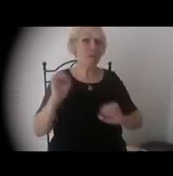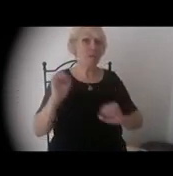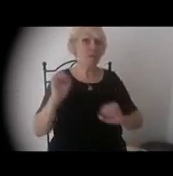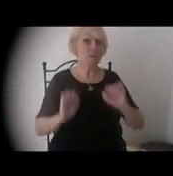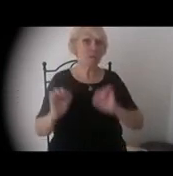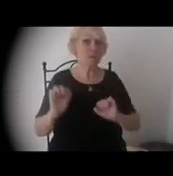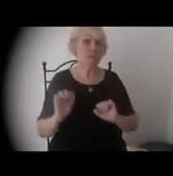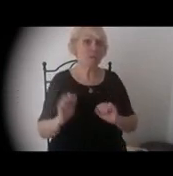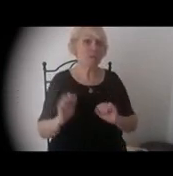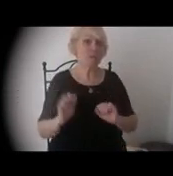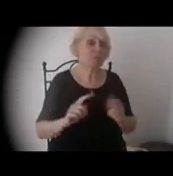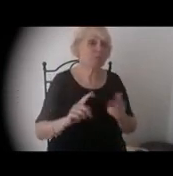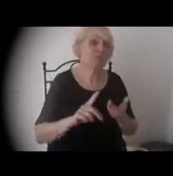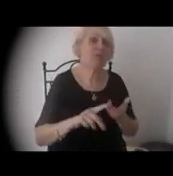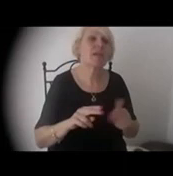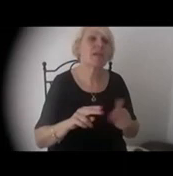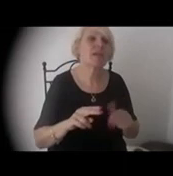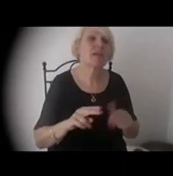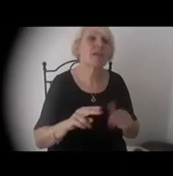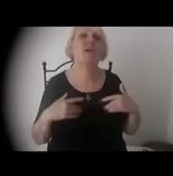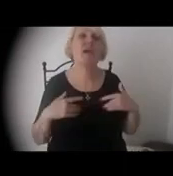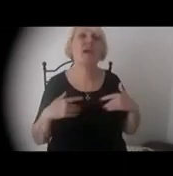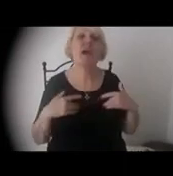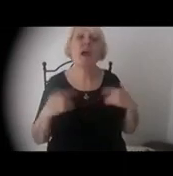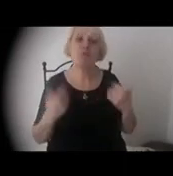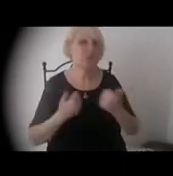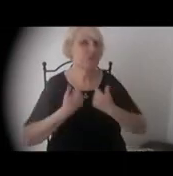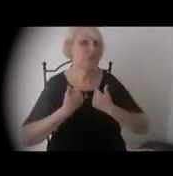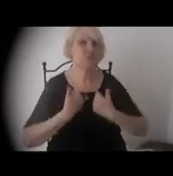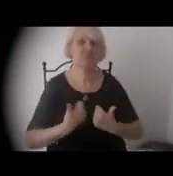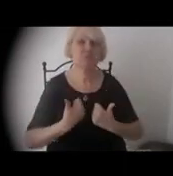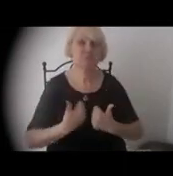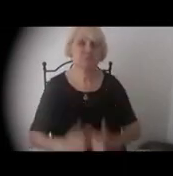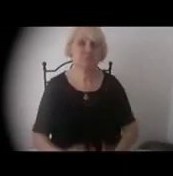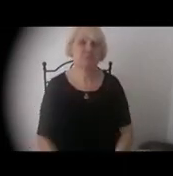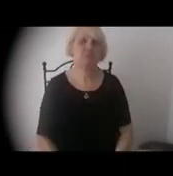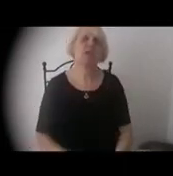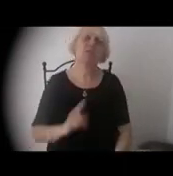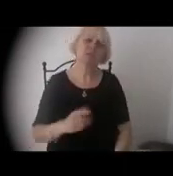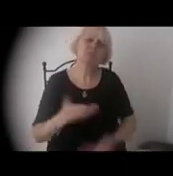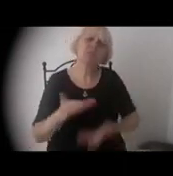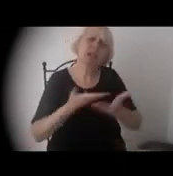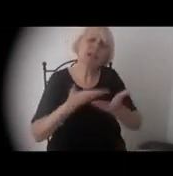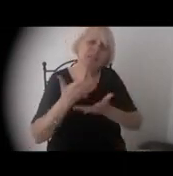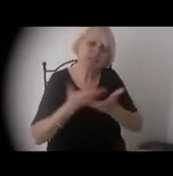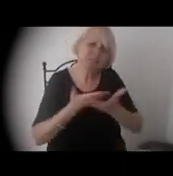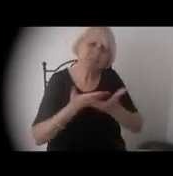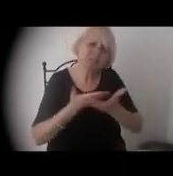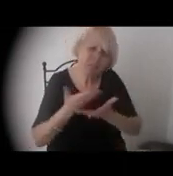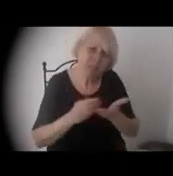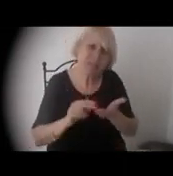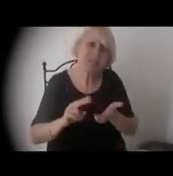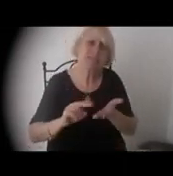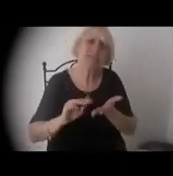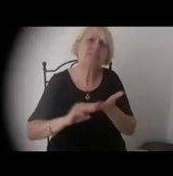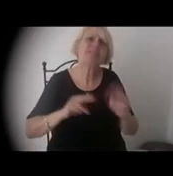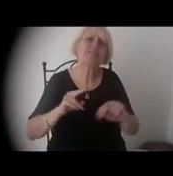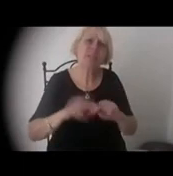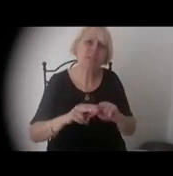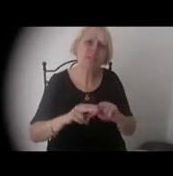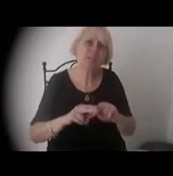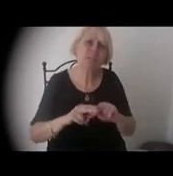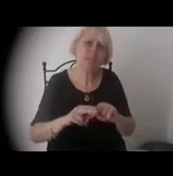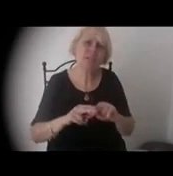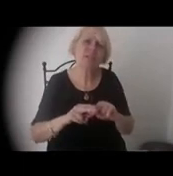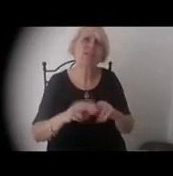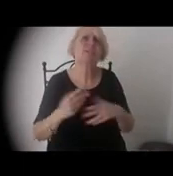so it's about reassurance, talking through the measures that schools have put in place. I've just had an email from a head talking about the staggered start times,